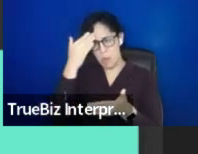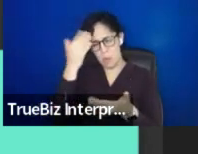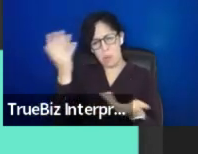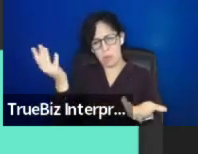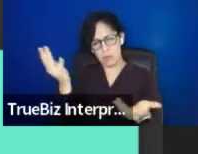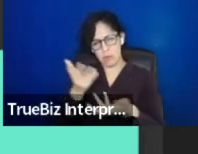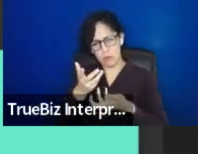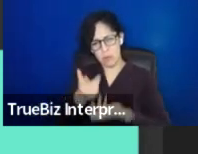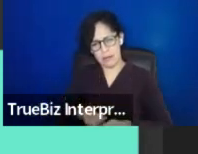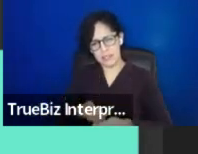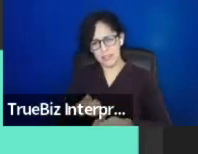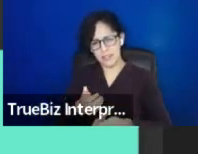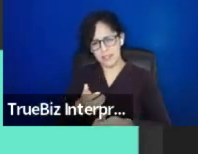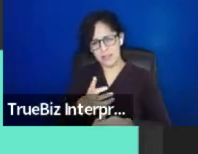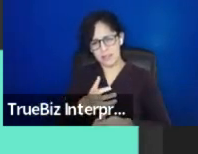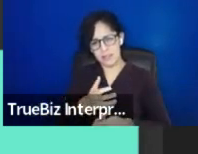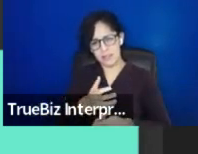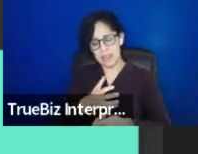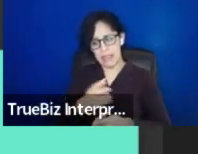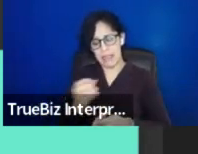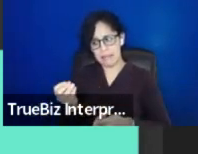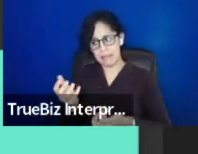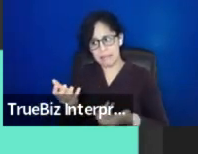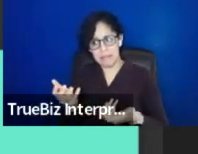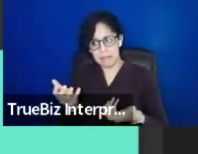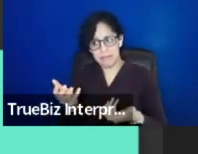you step,